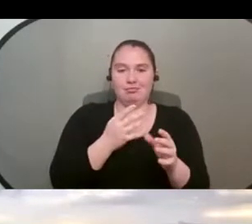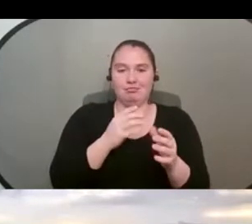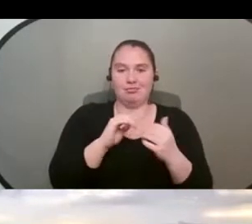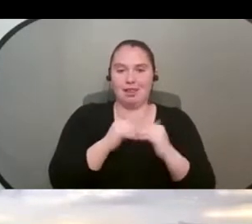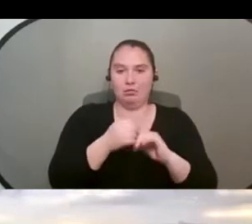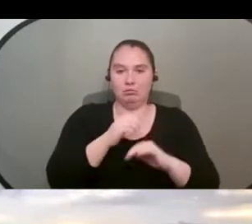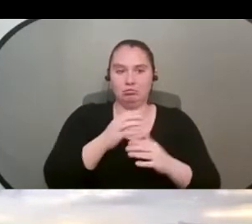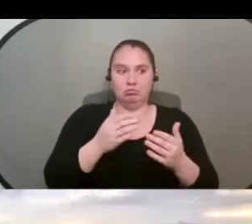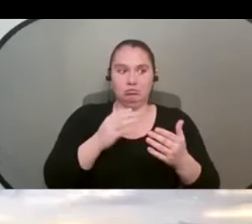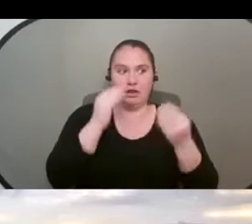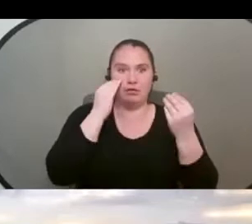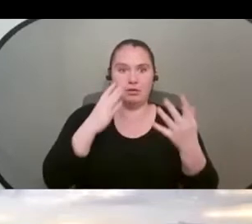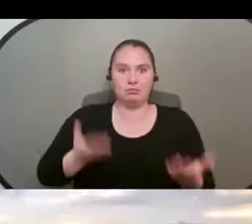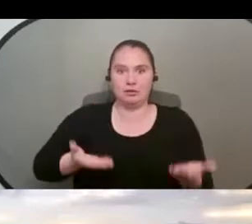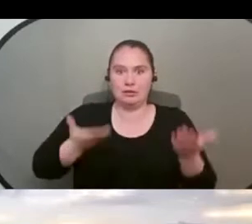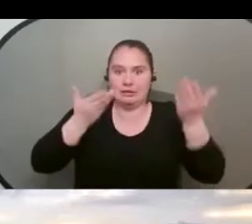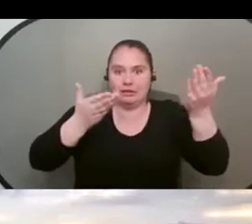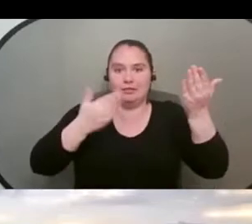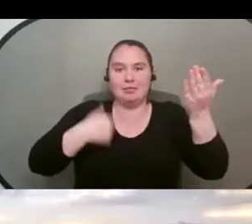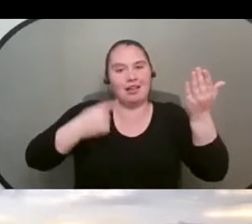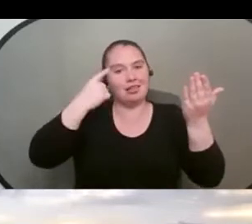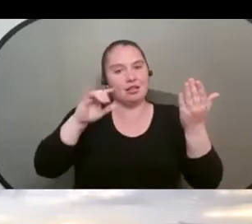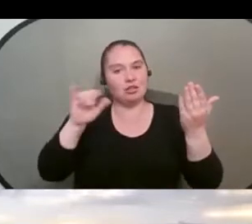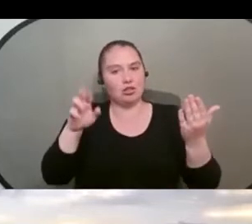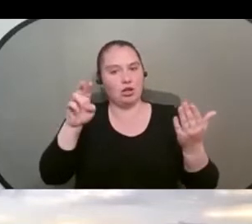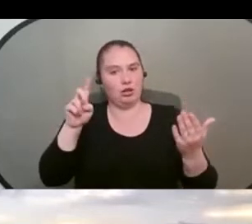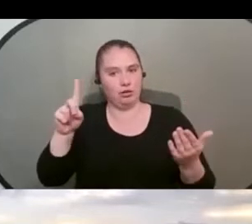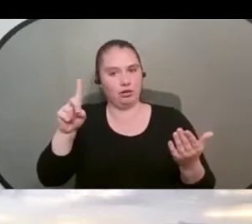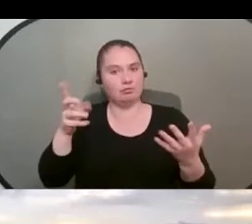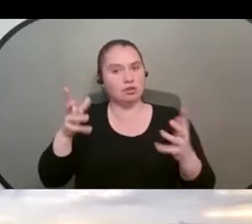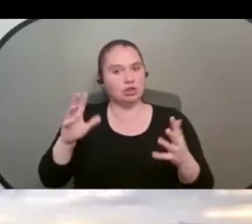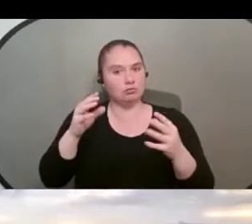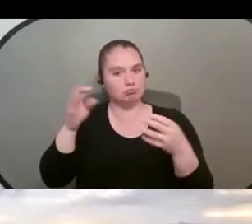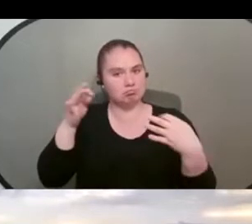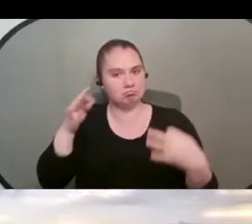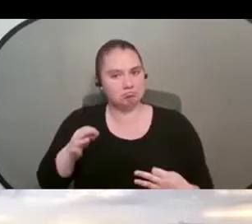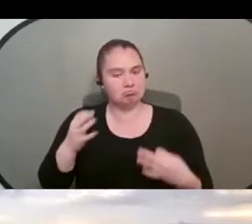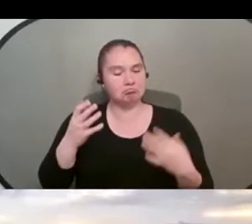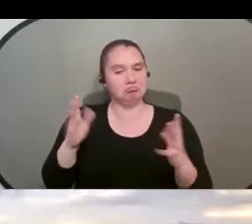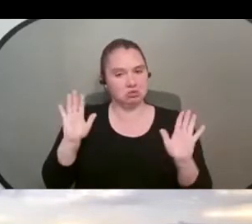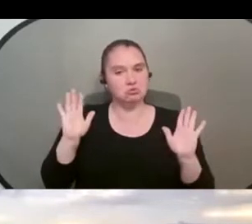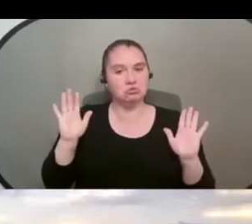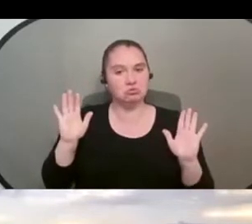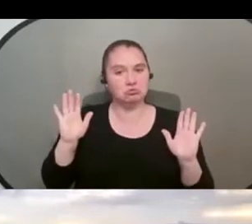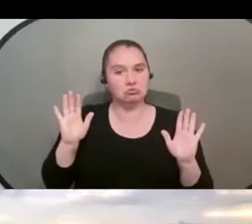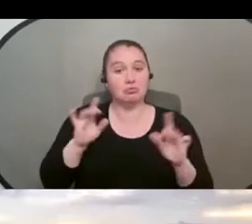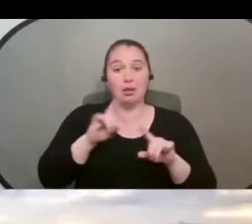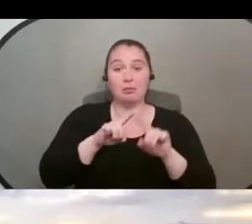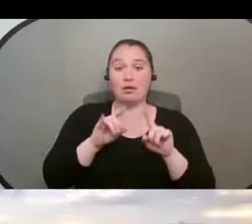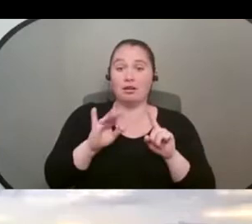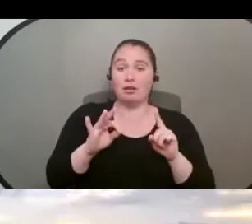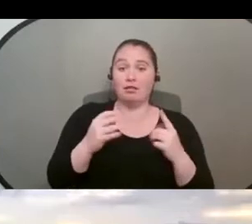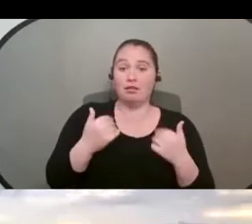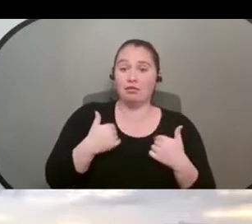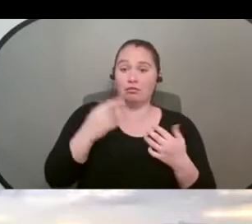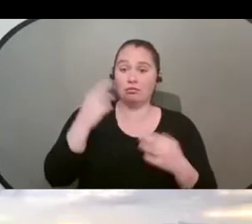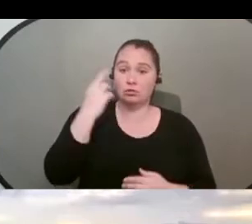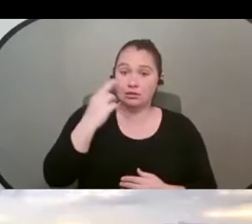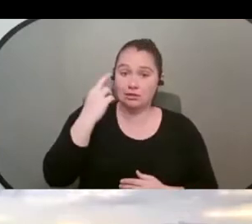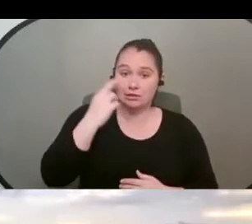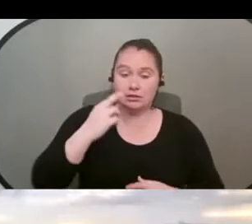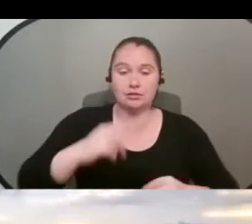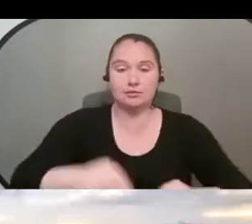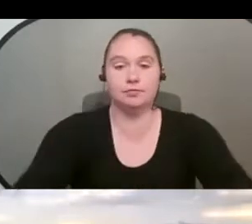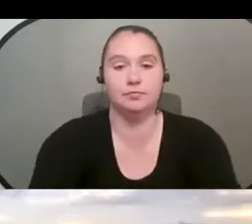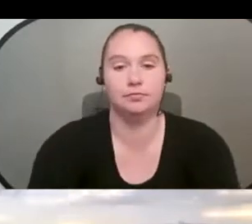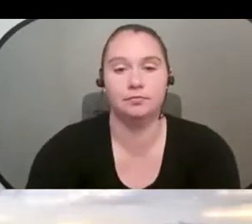on track now. I think Jared has explained that. But if there is a reason that you would disagree with